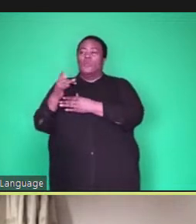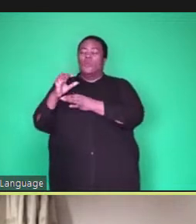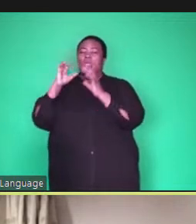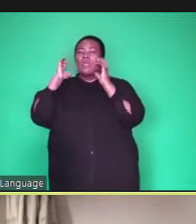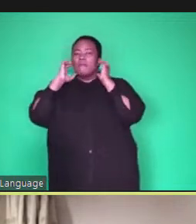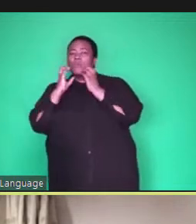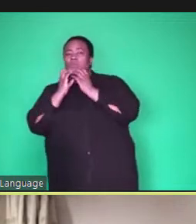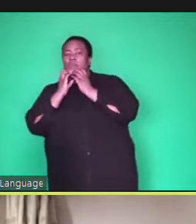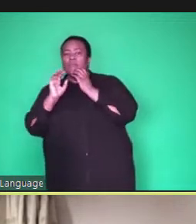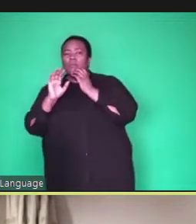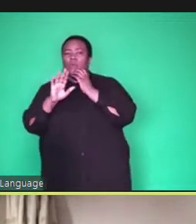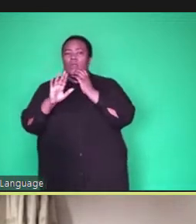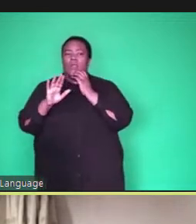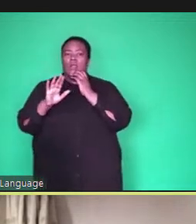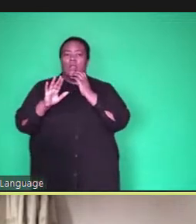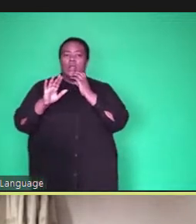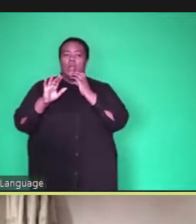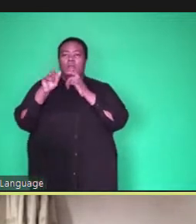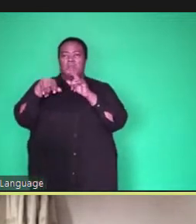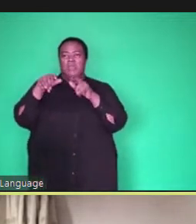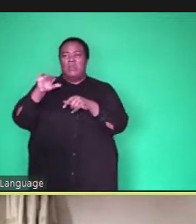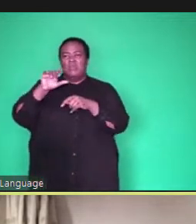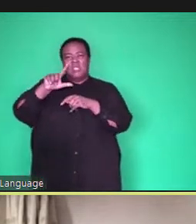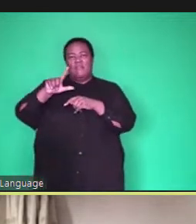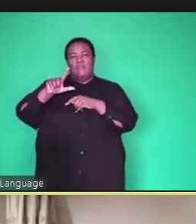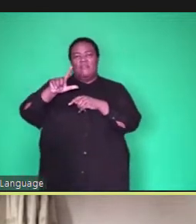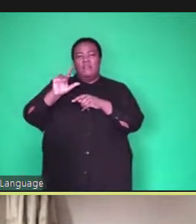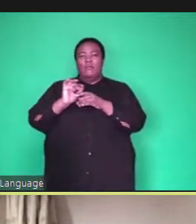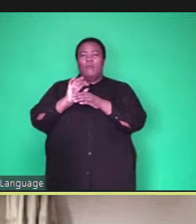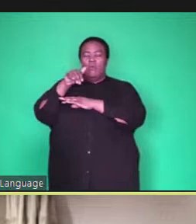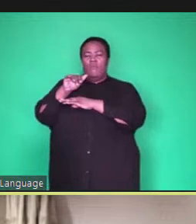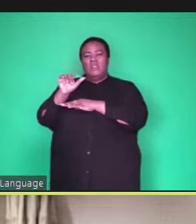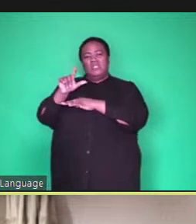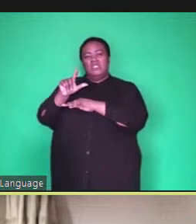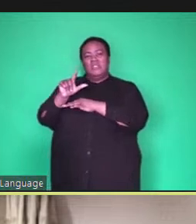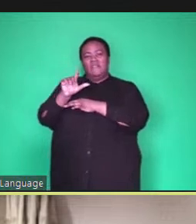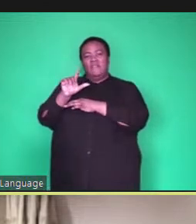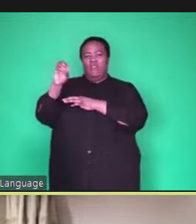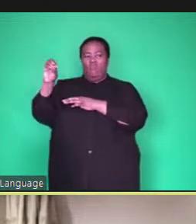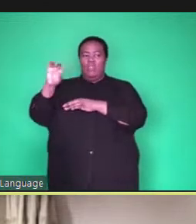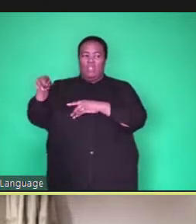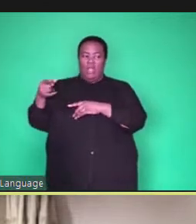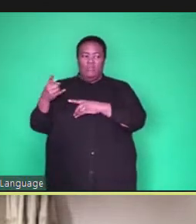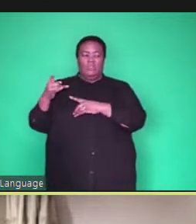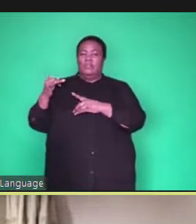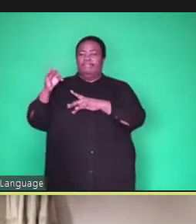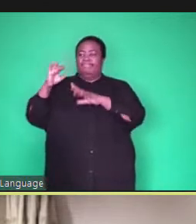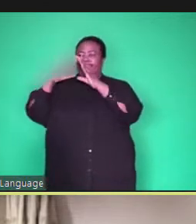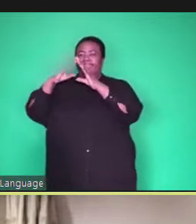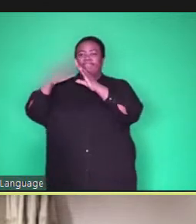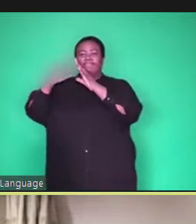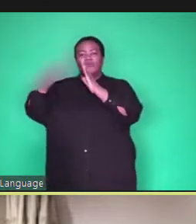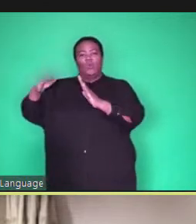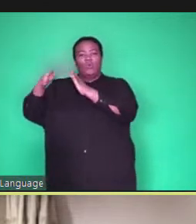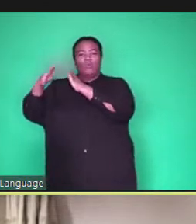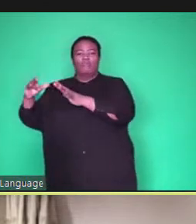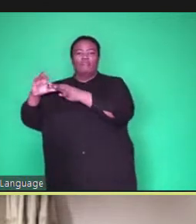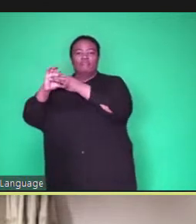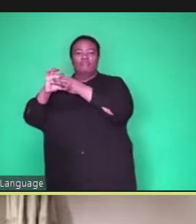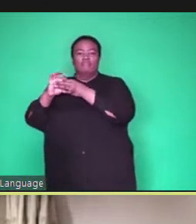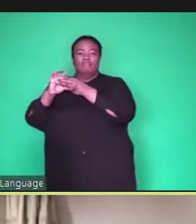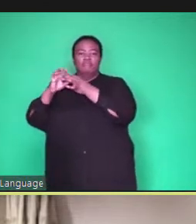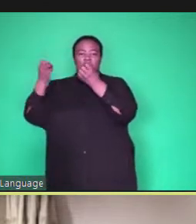displaced 700,000 people. In sudden disasters, most people, which are easier to track because